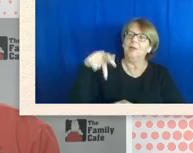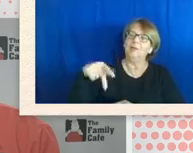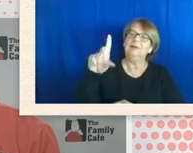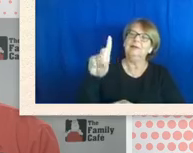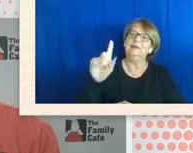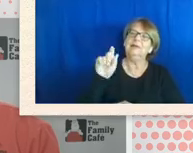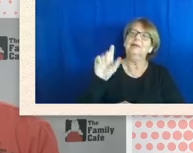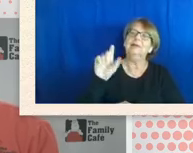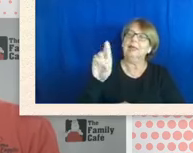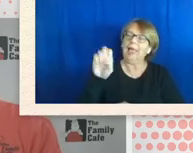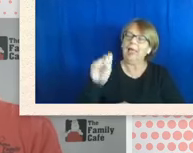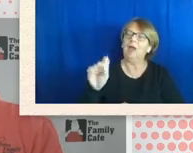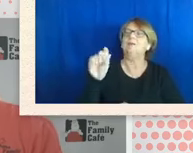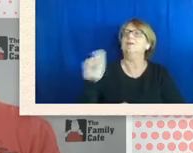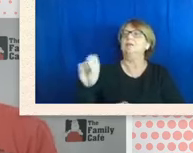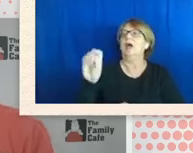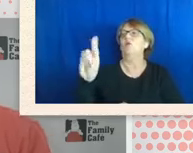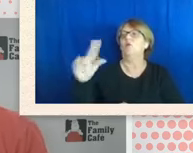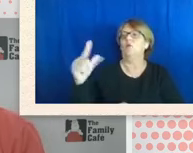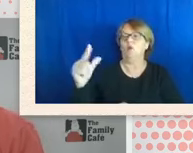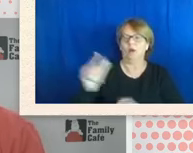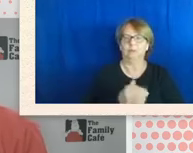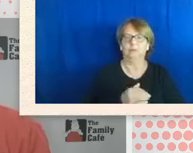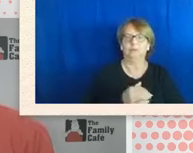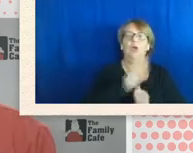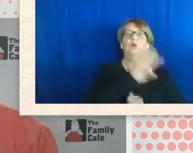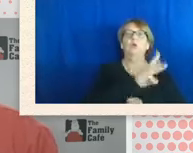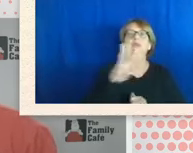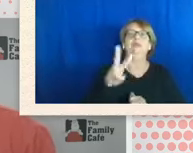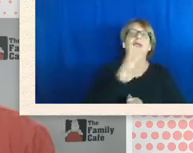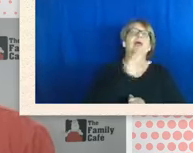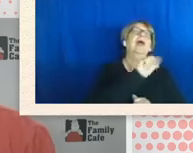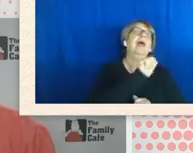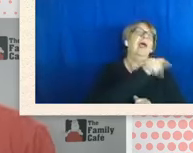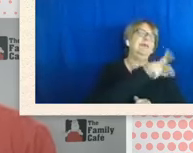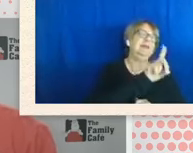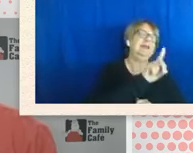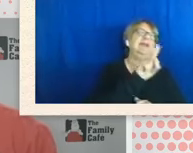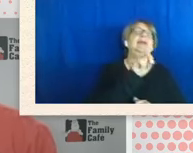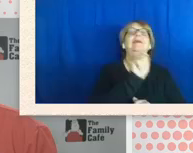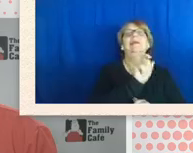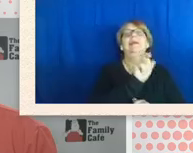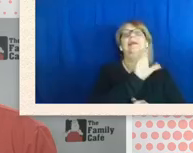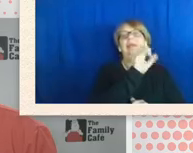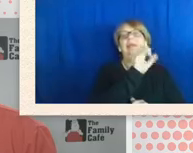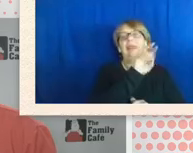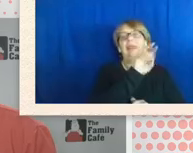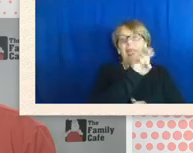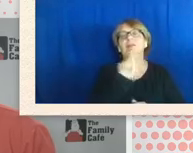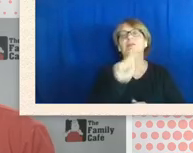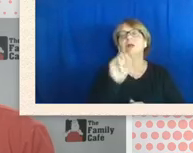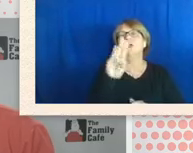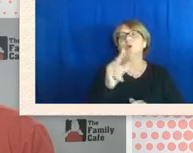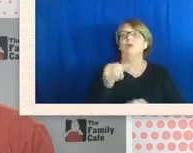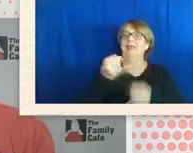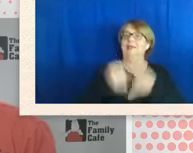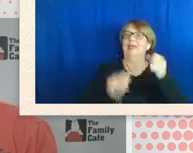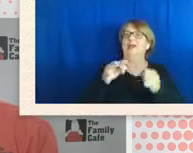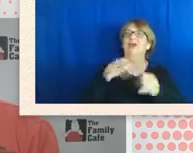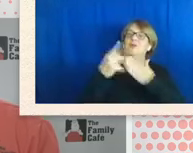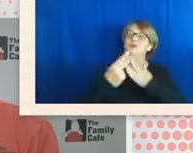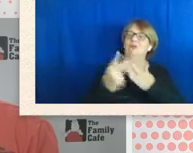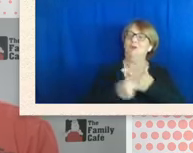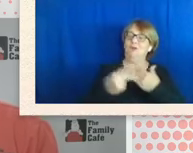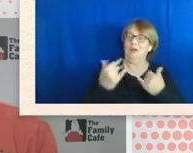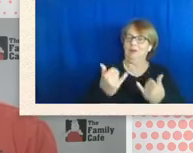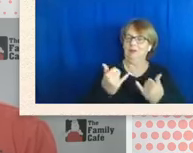apd.info@apdcares.org. Or visit the website at apdcares.org. All right. So that brings us to the end of our programming here on